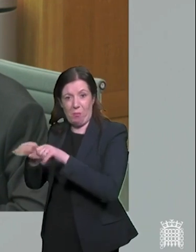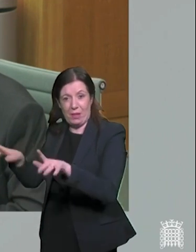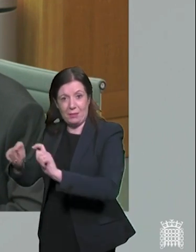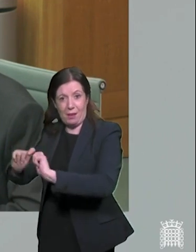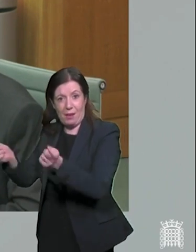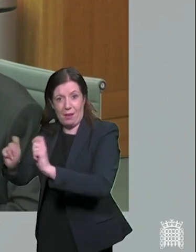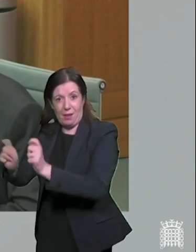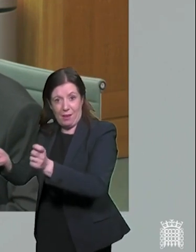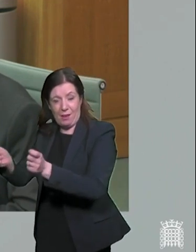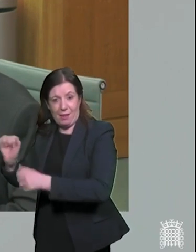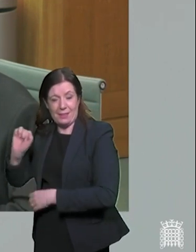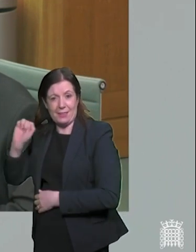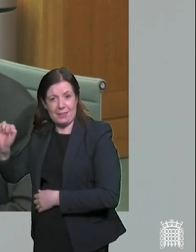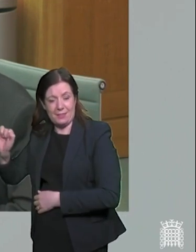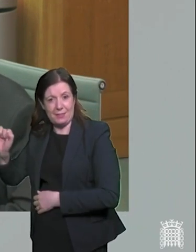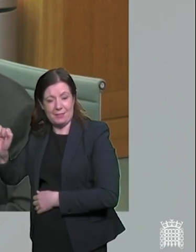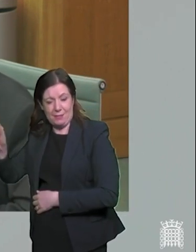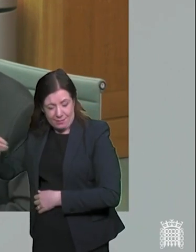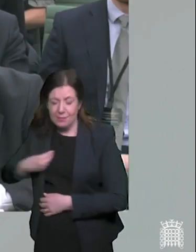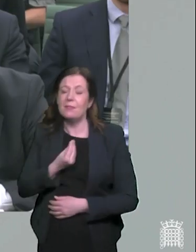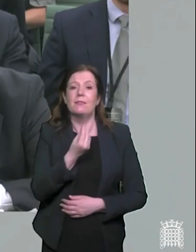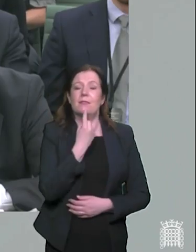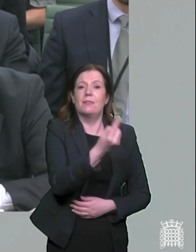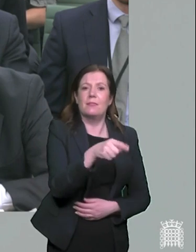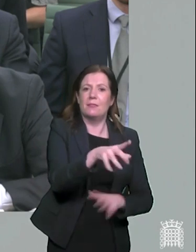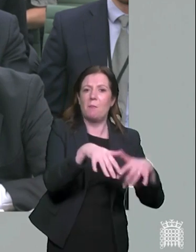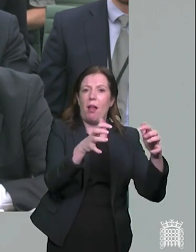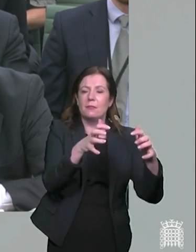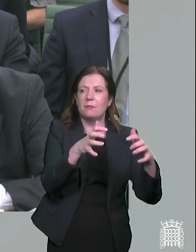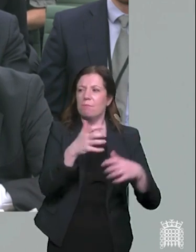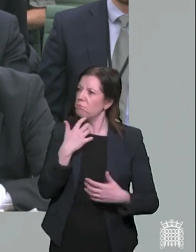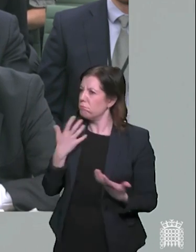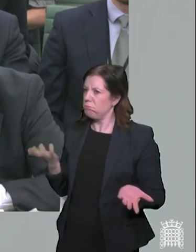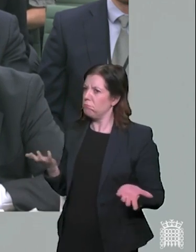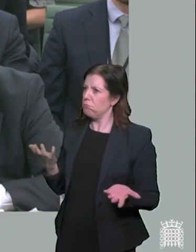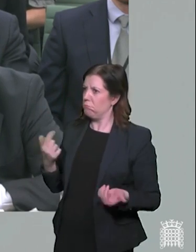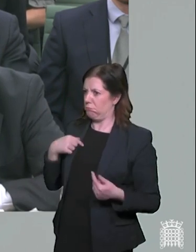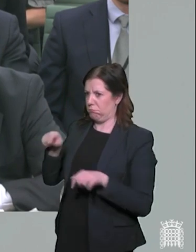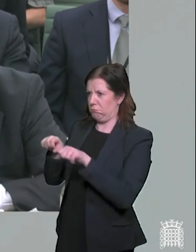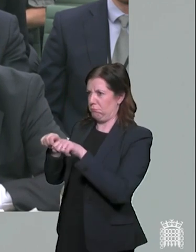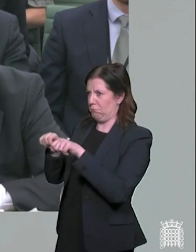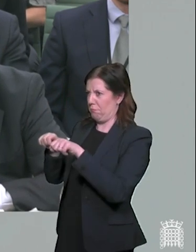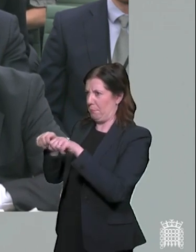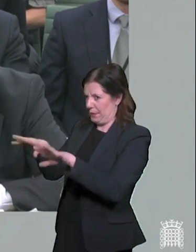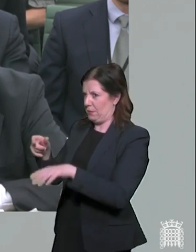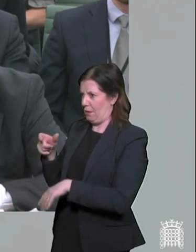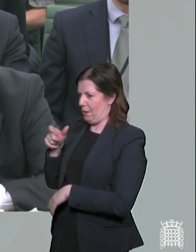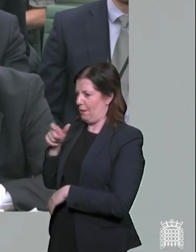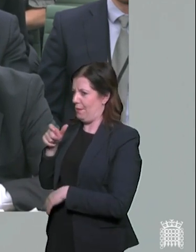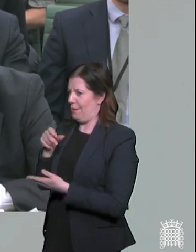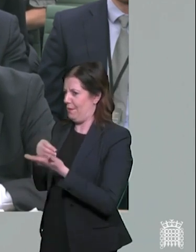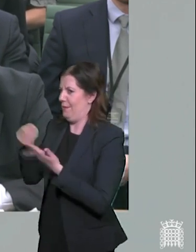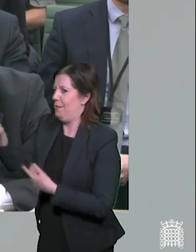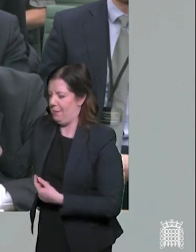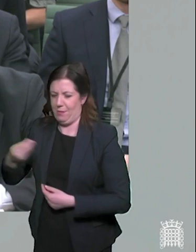at bay press inquiries, wasn't it? Yes, but I don't see any great vice in that. And I think